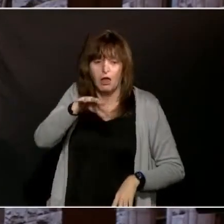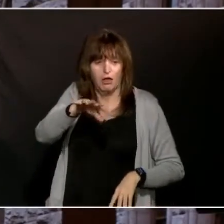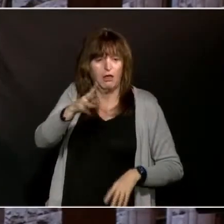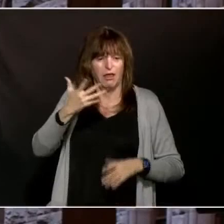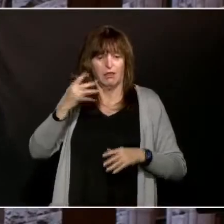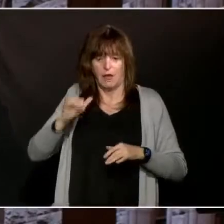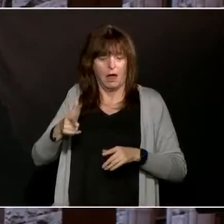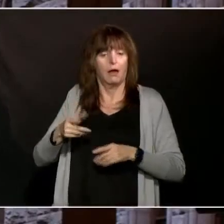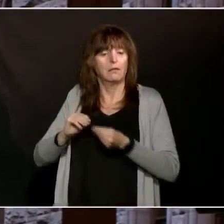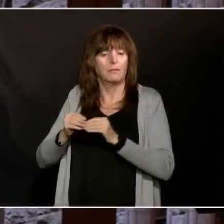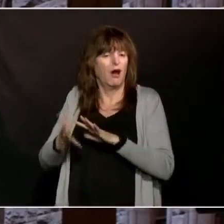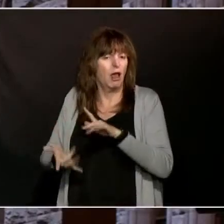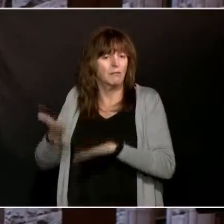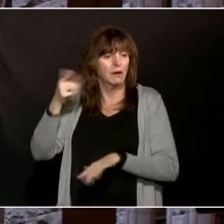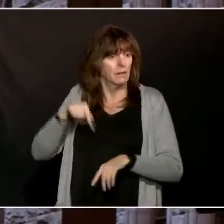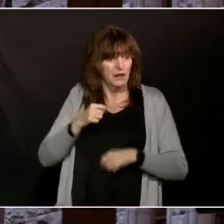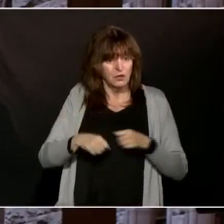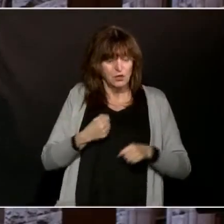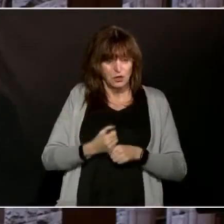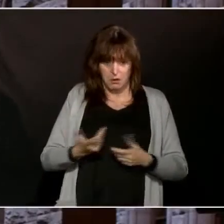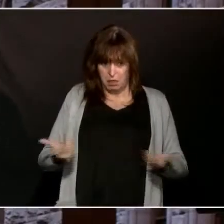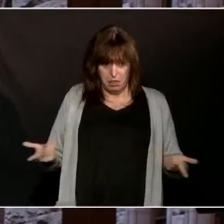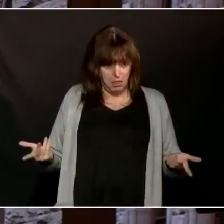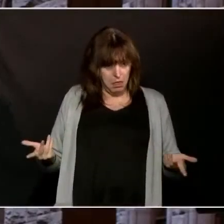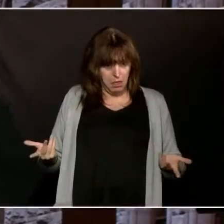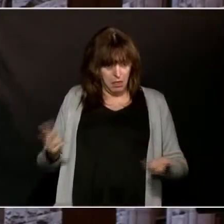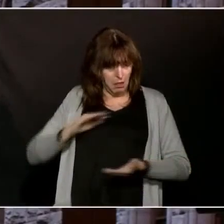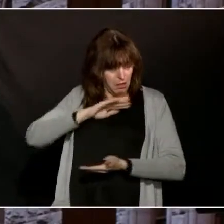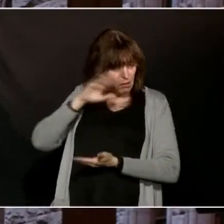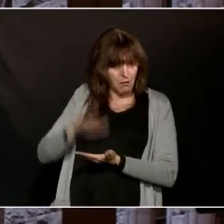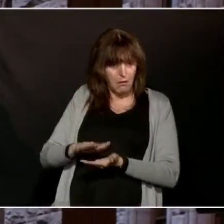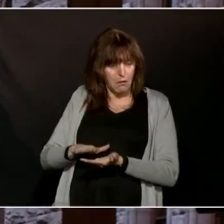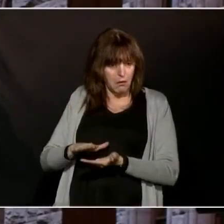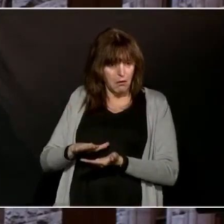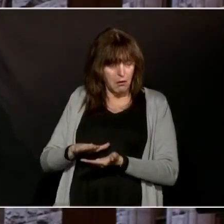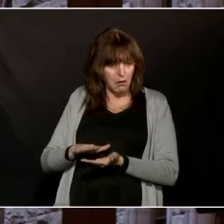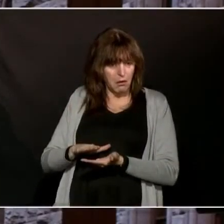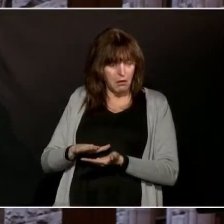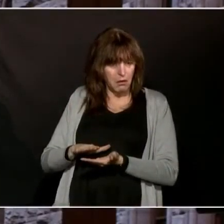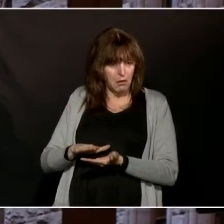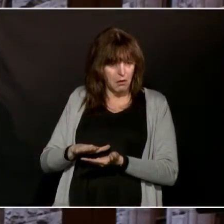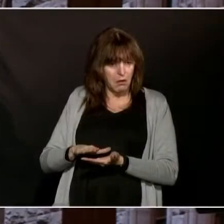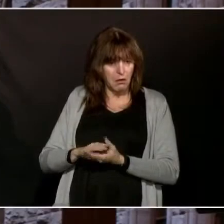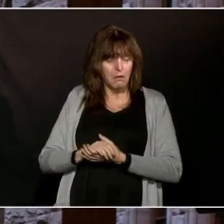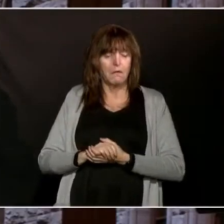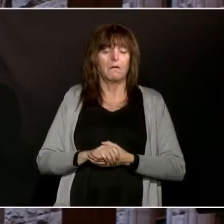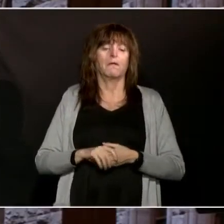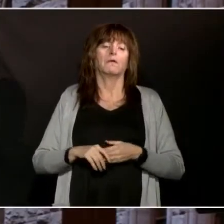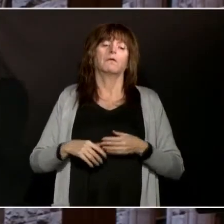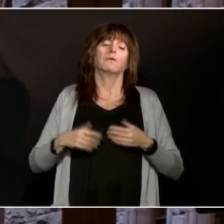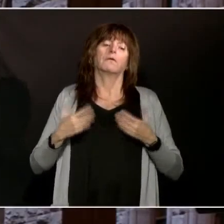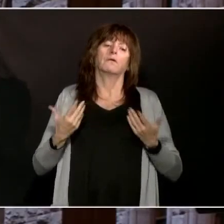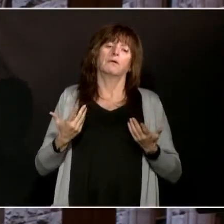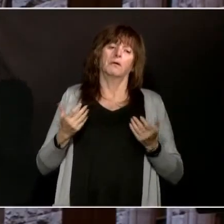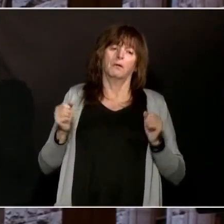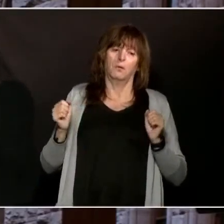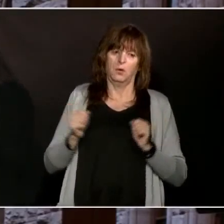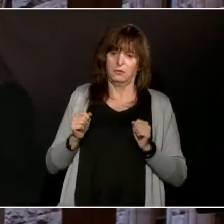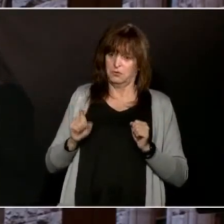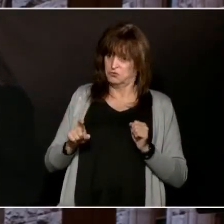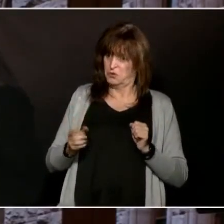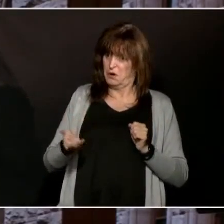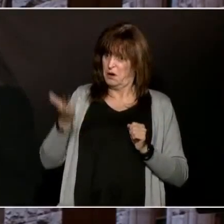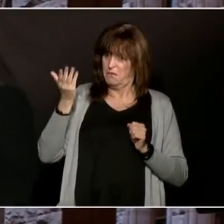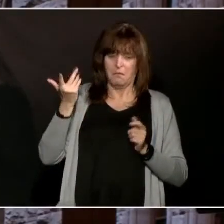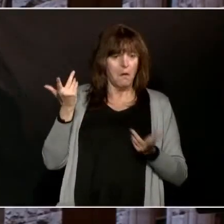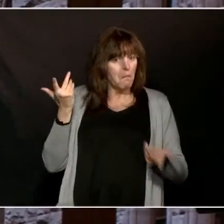in your sleeve and all those other things there. These have had an impact. And that's when a season when we should have a lot, but we're not.